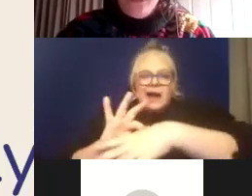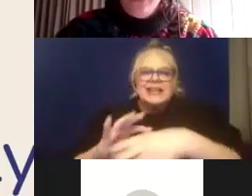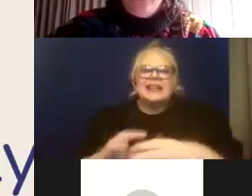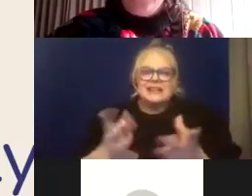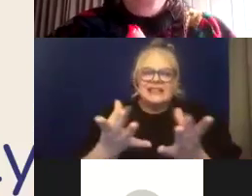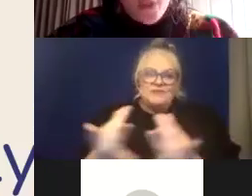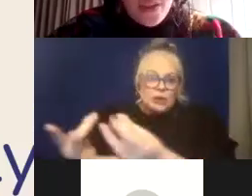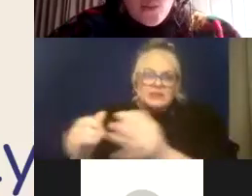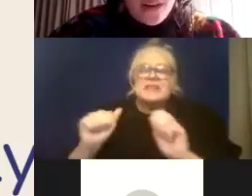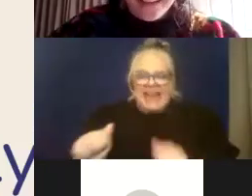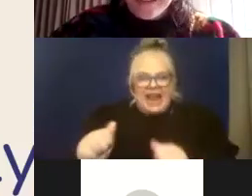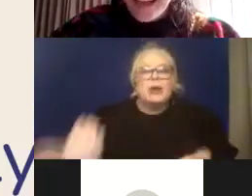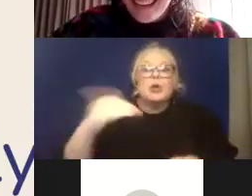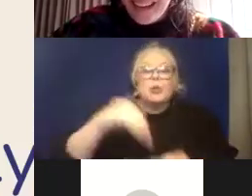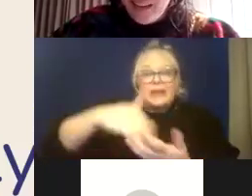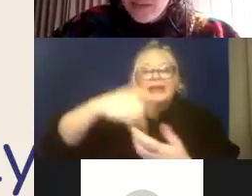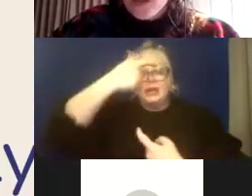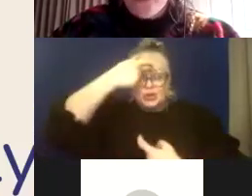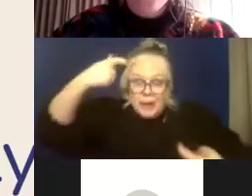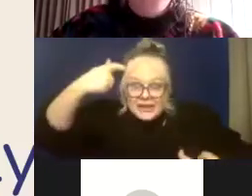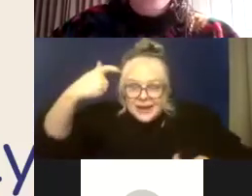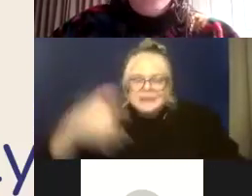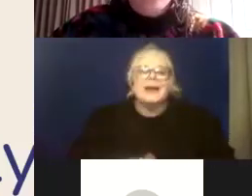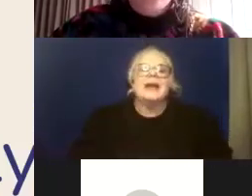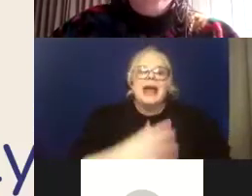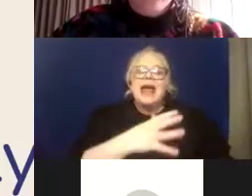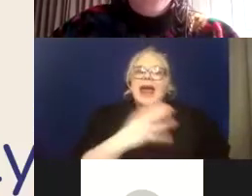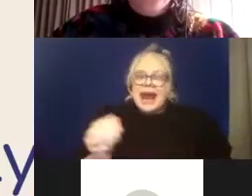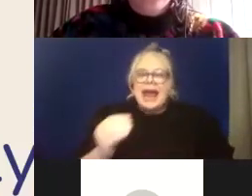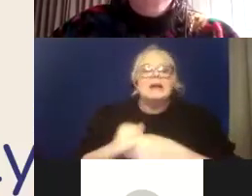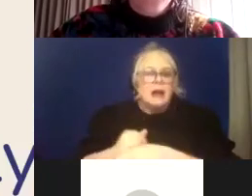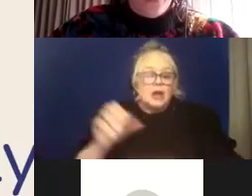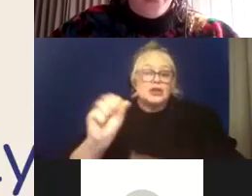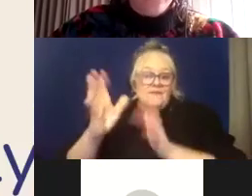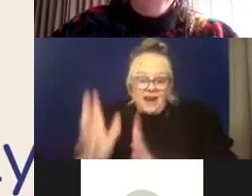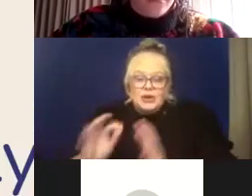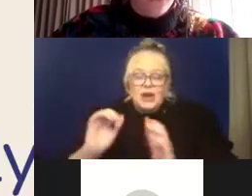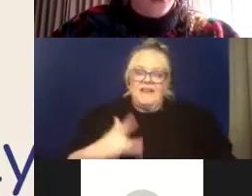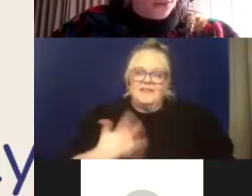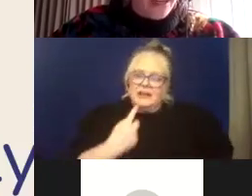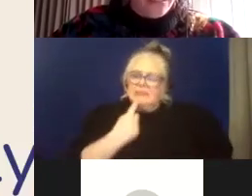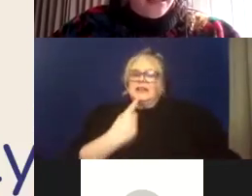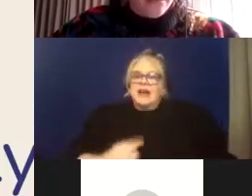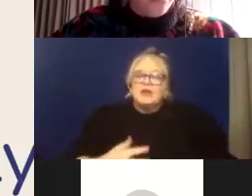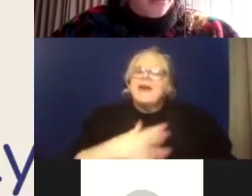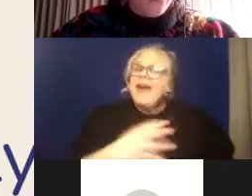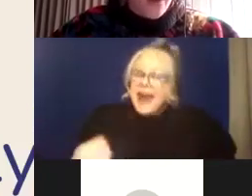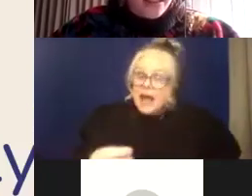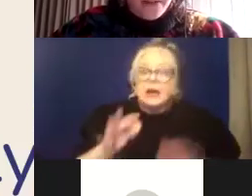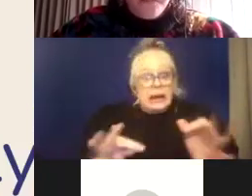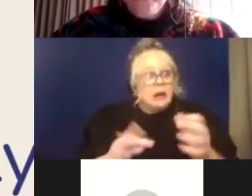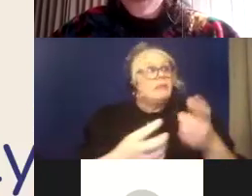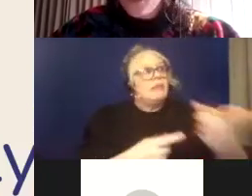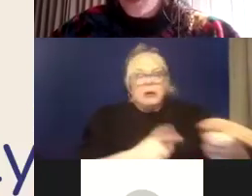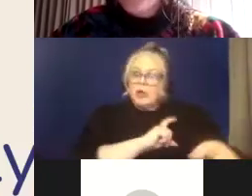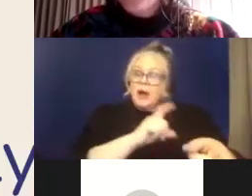down. And even when they work as intended, survivors may find that content removal doesn't provide that sense of closure and healing that they're